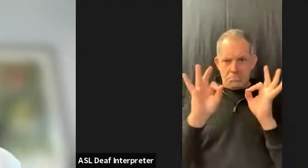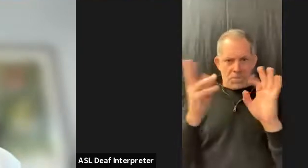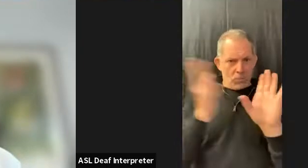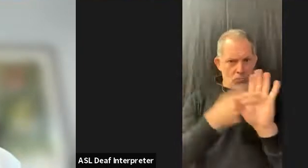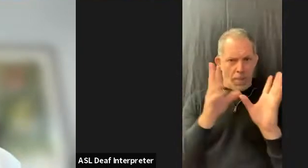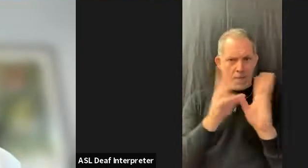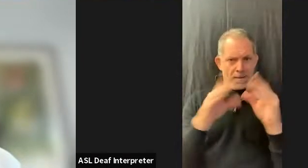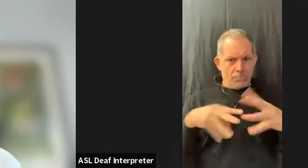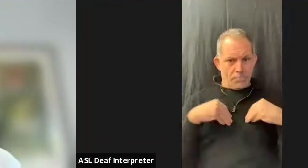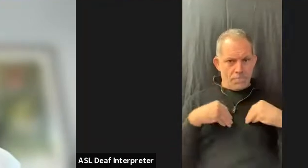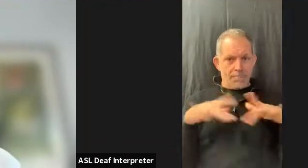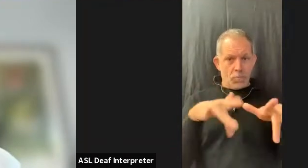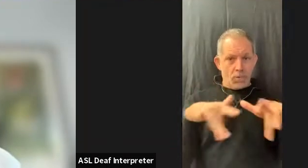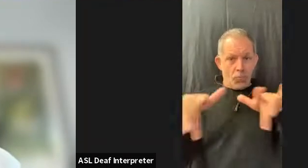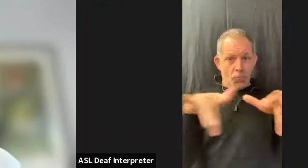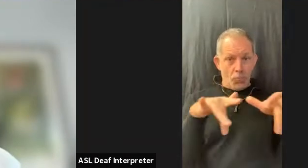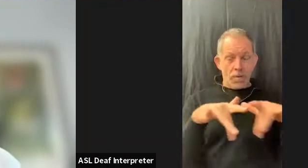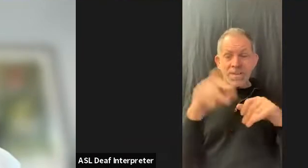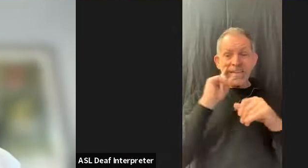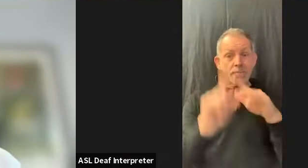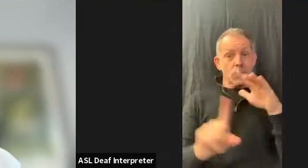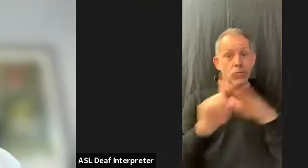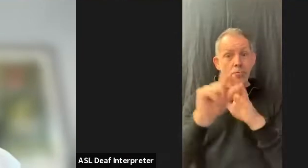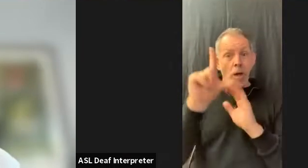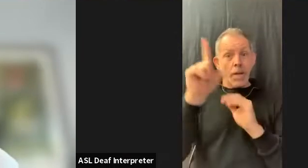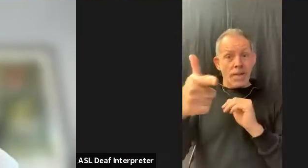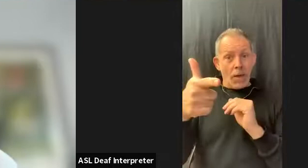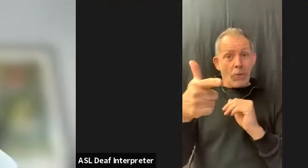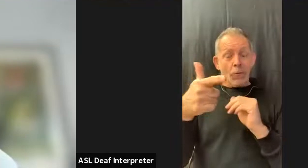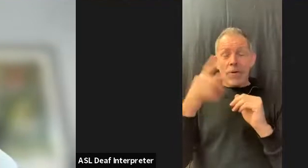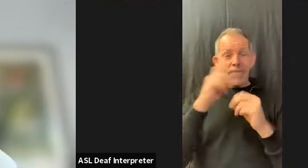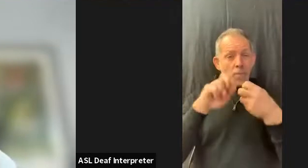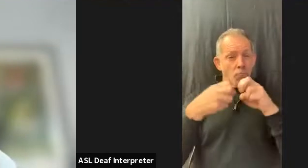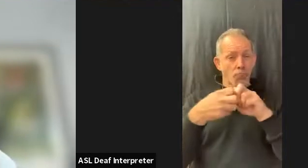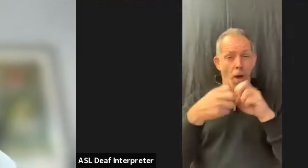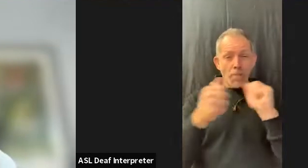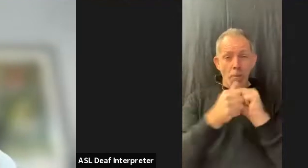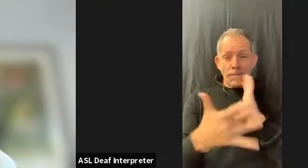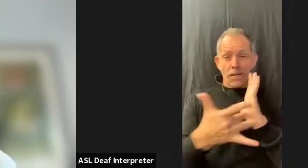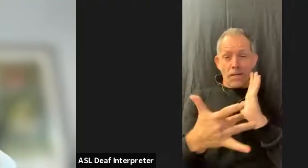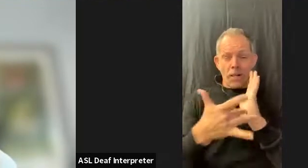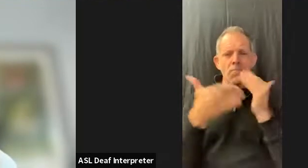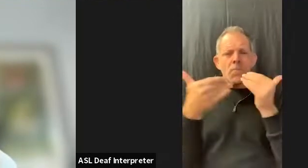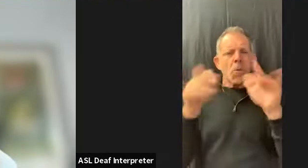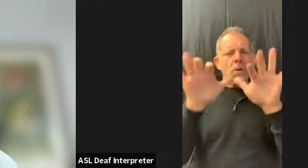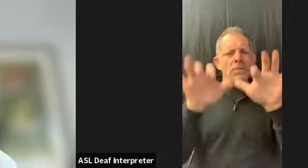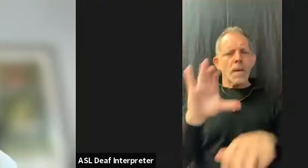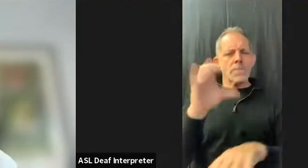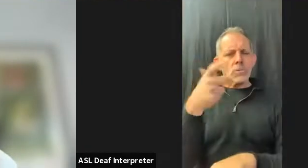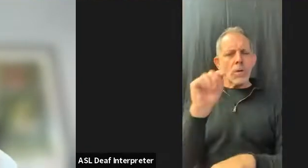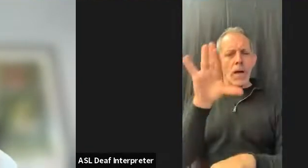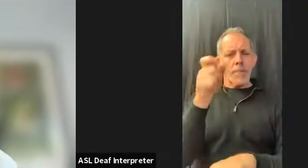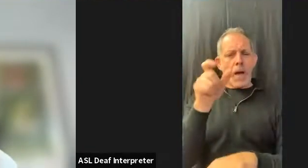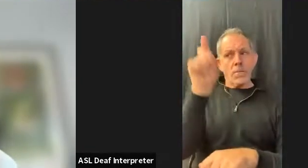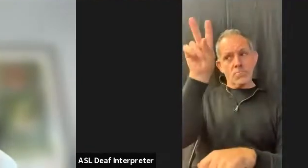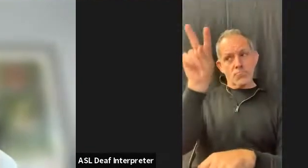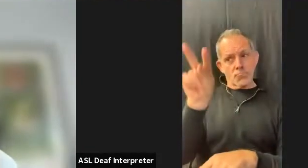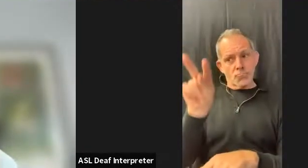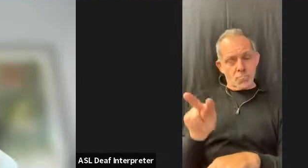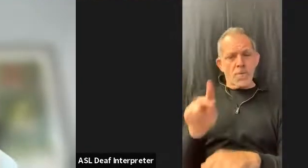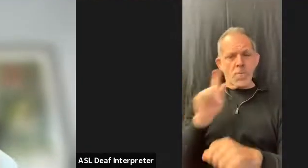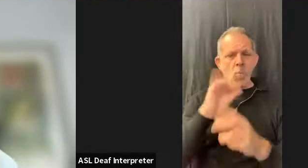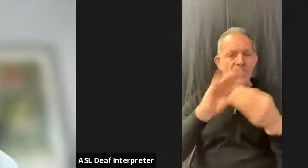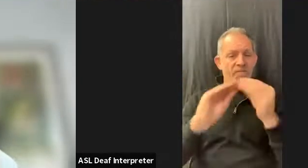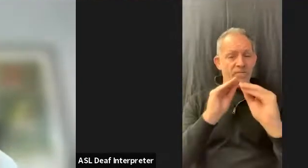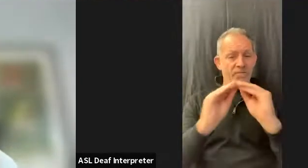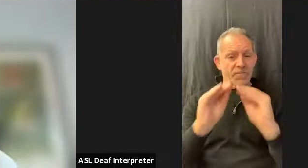that fixed. We're joined this morning by Snohomish County Executive Dave Summers and Snohomish Health District Health Officer Dr. Chris Spitters. Each